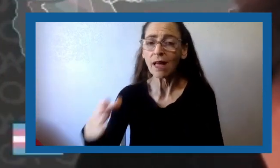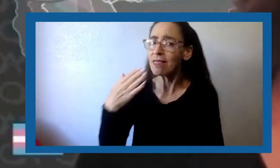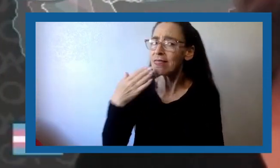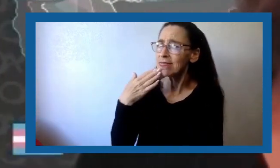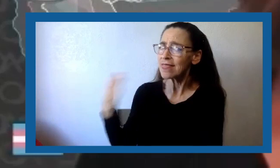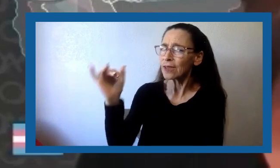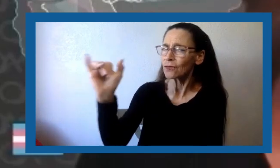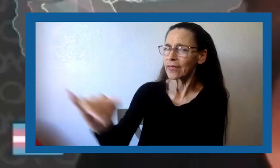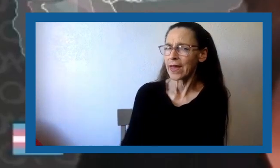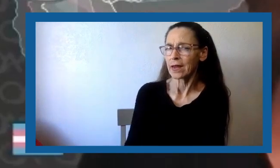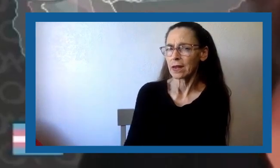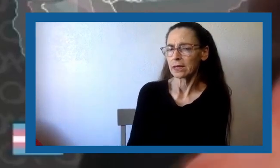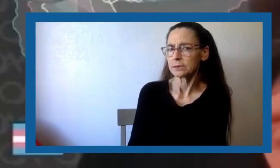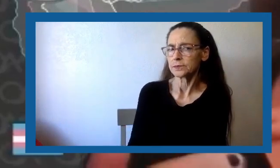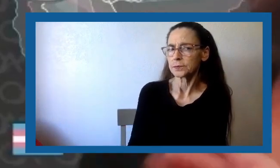that.